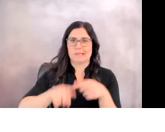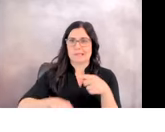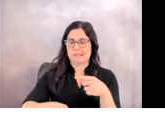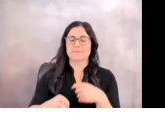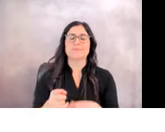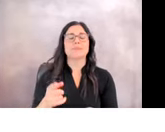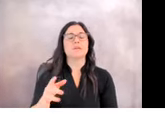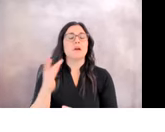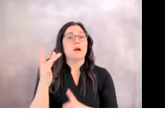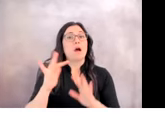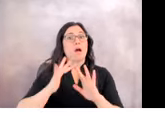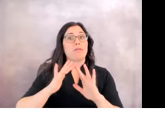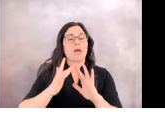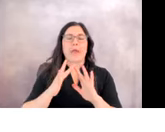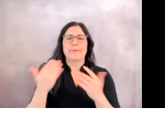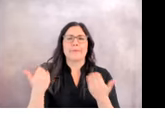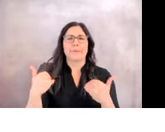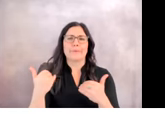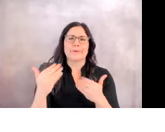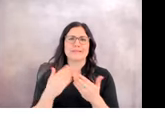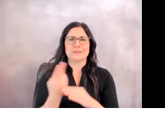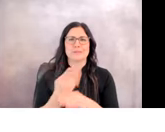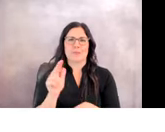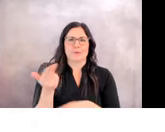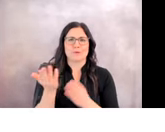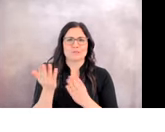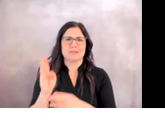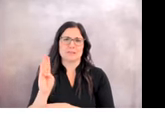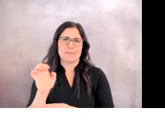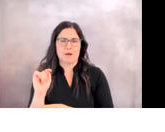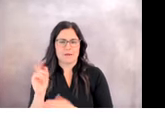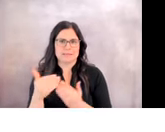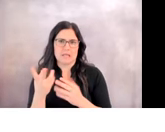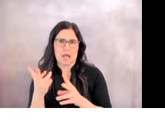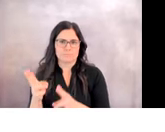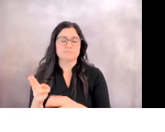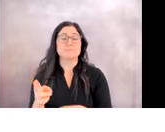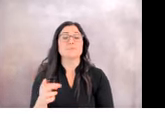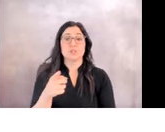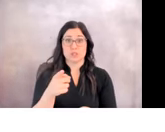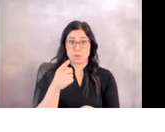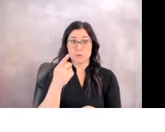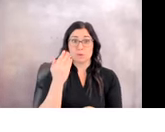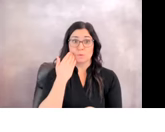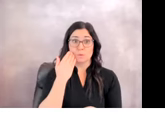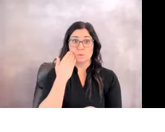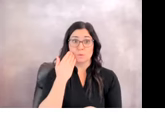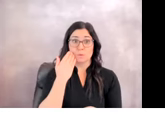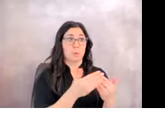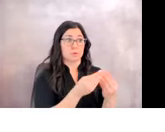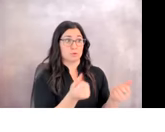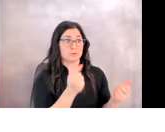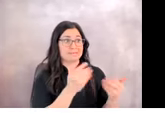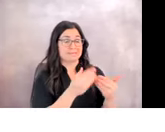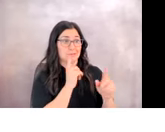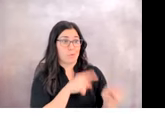especially online using bots or third services? Is there any way to tell if a resolution after a report is made?